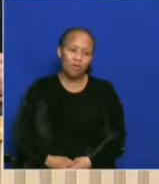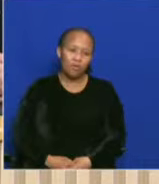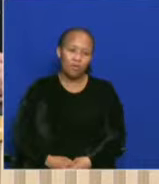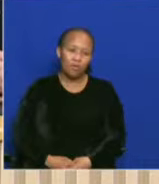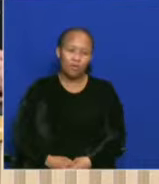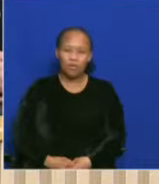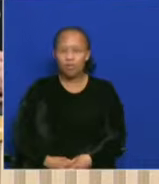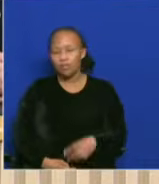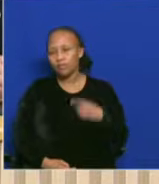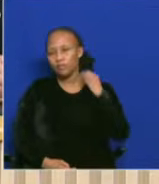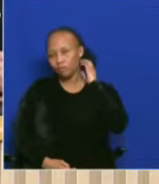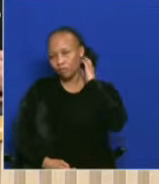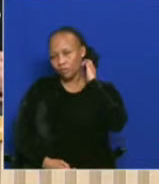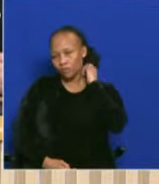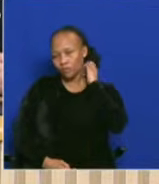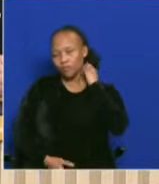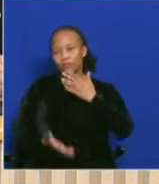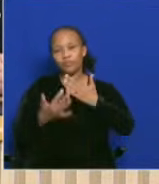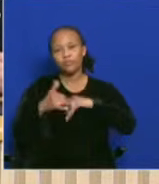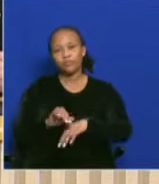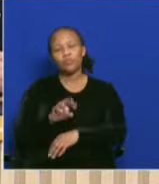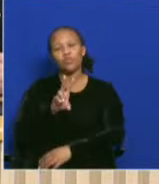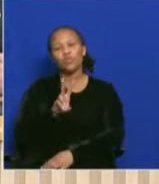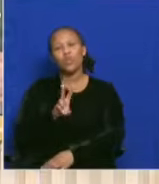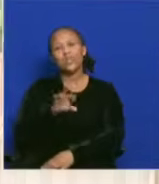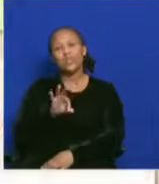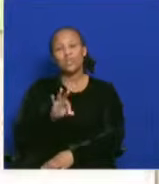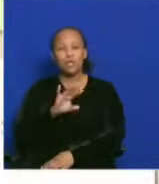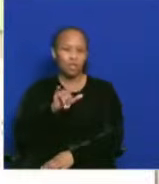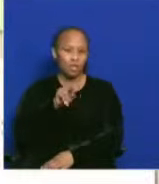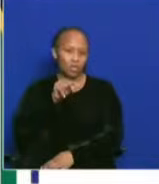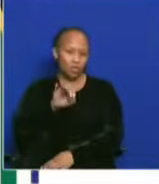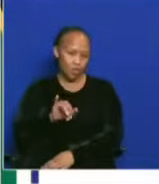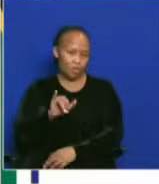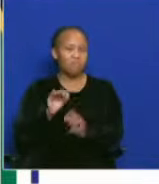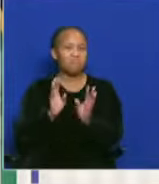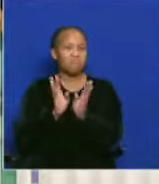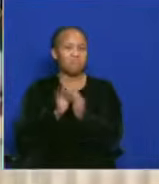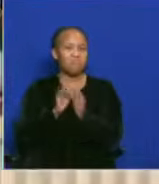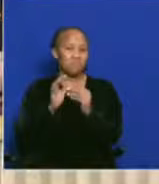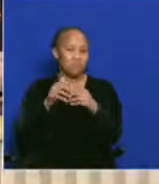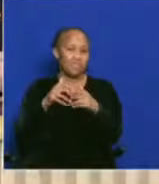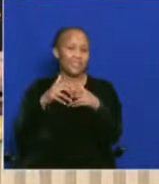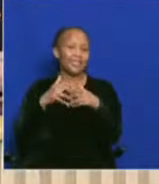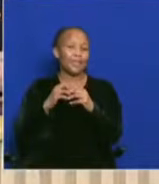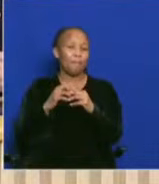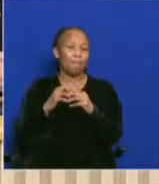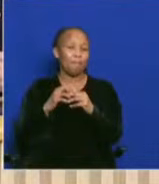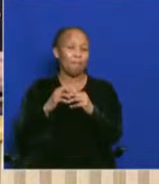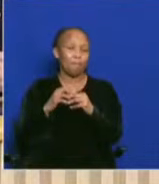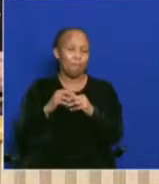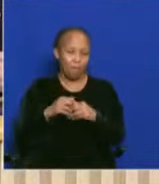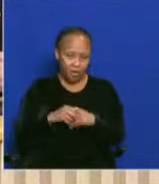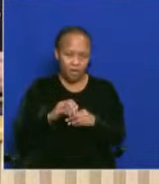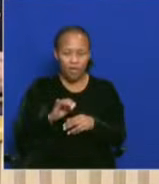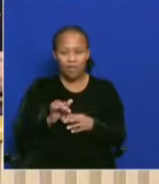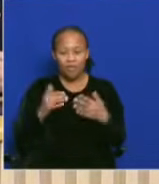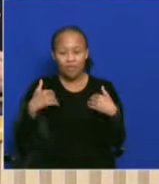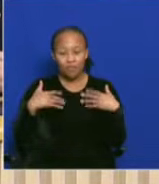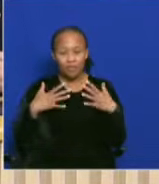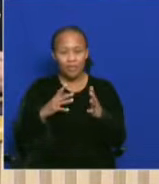On the 23rd of June, they set up a meeting. And if we start at page 6020,